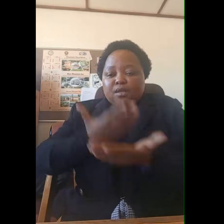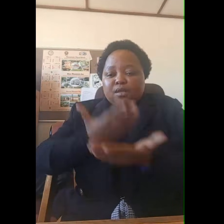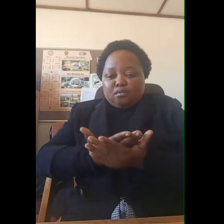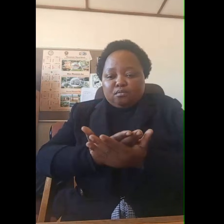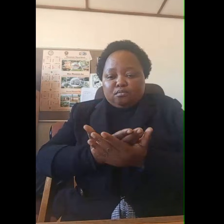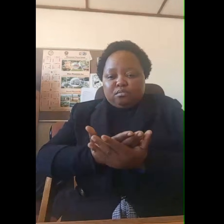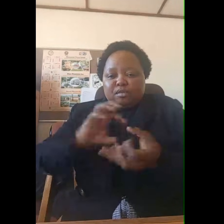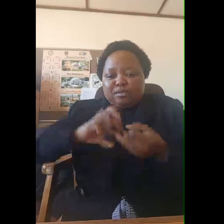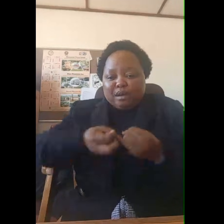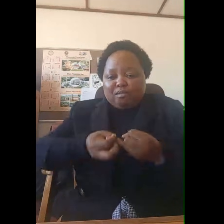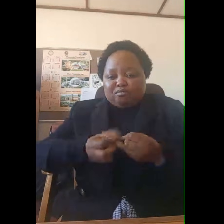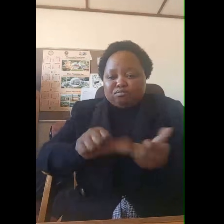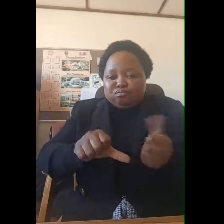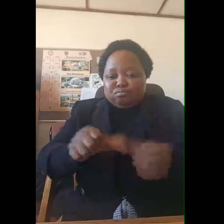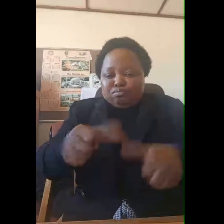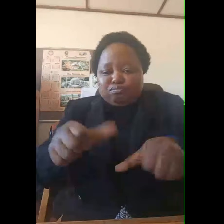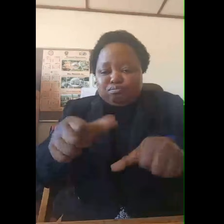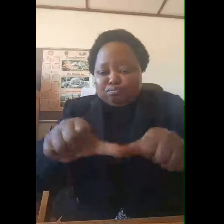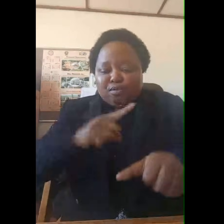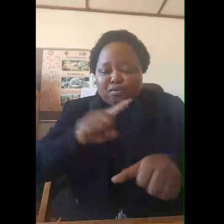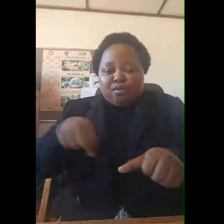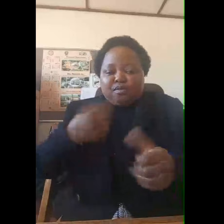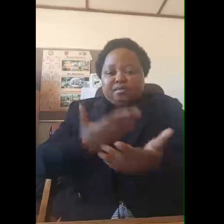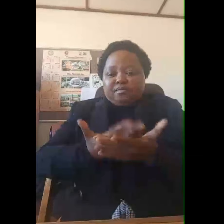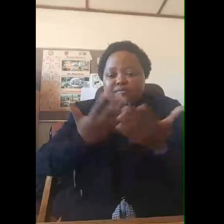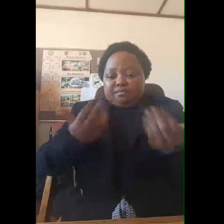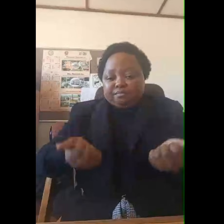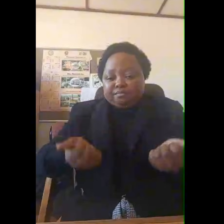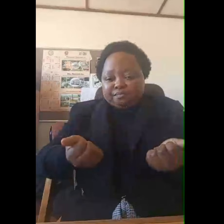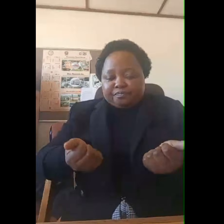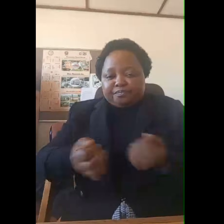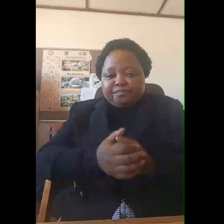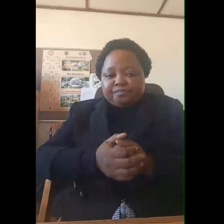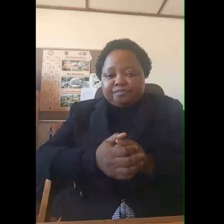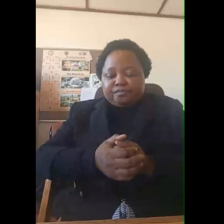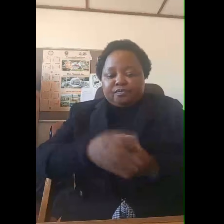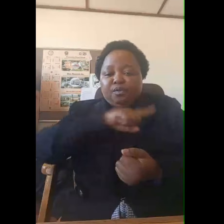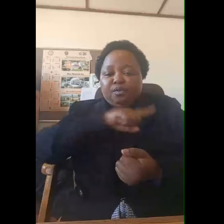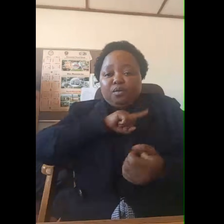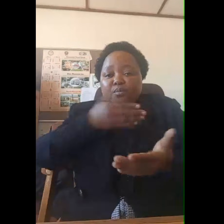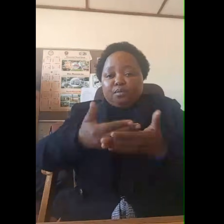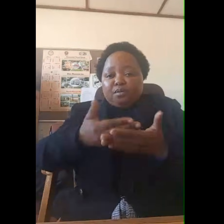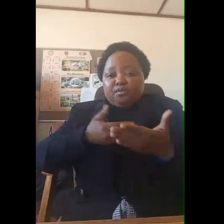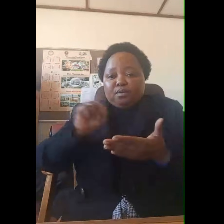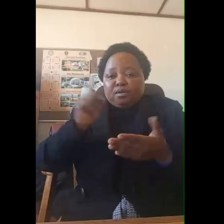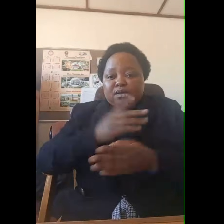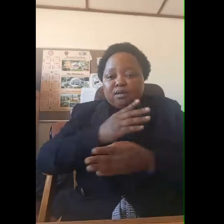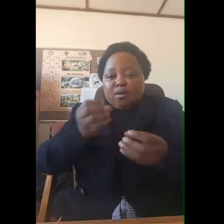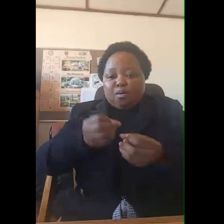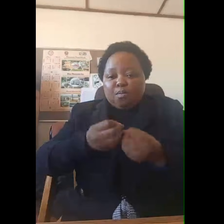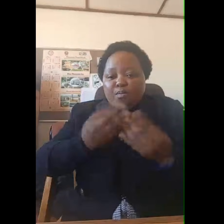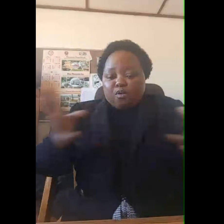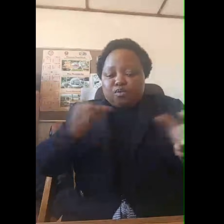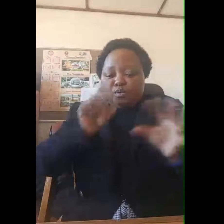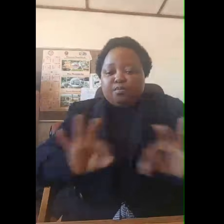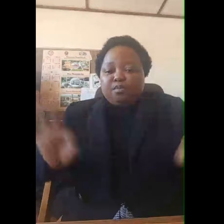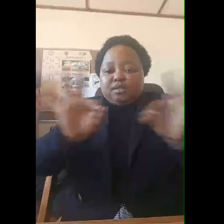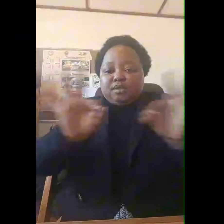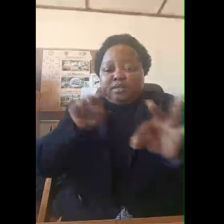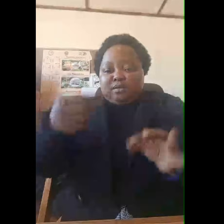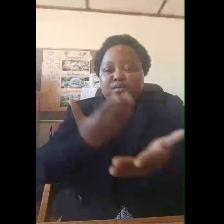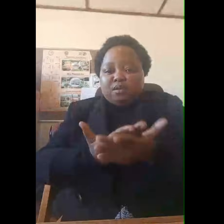the kettles, which was the most important commodity that we could share to show